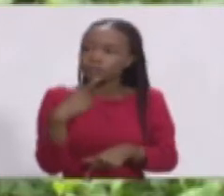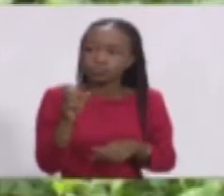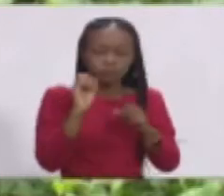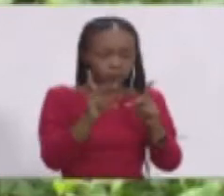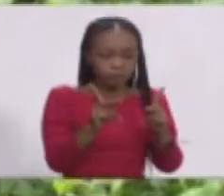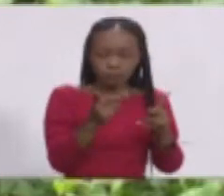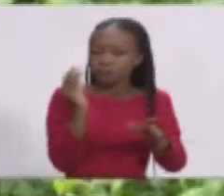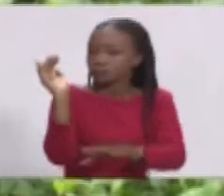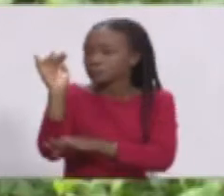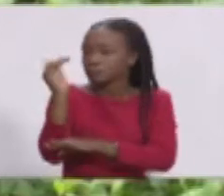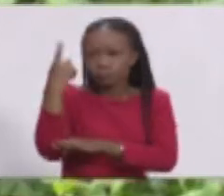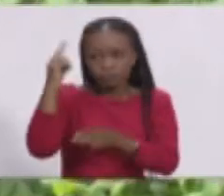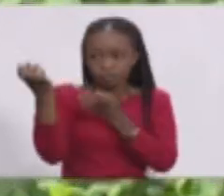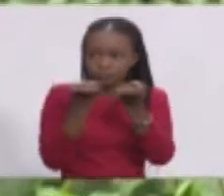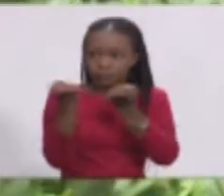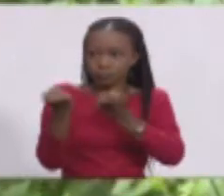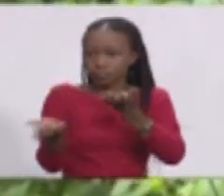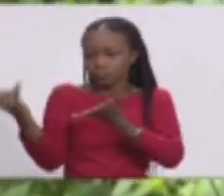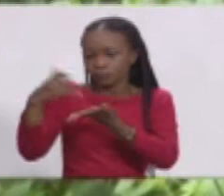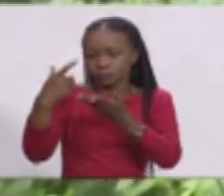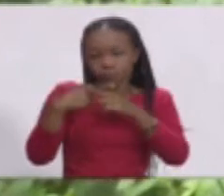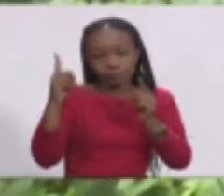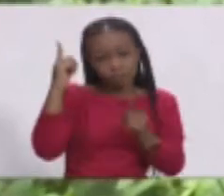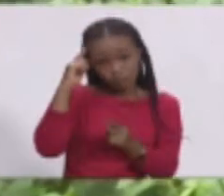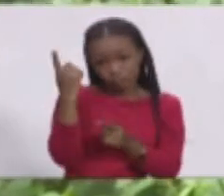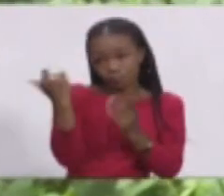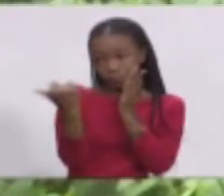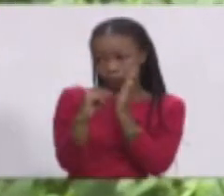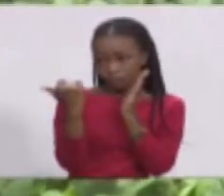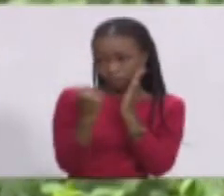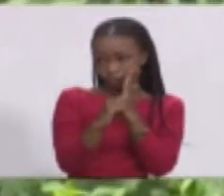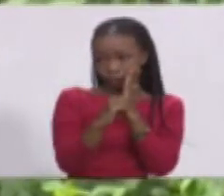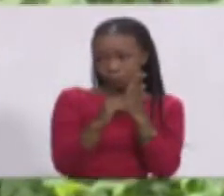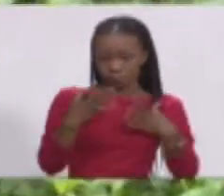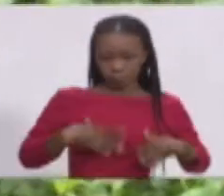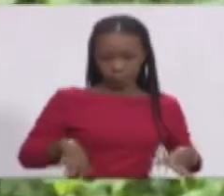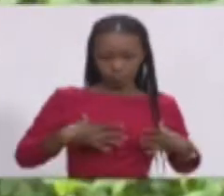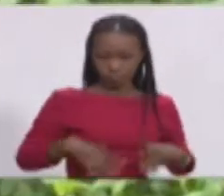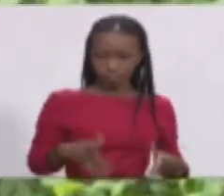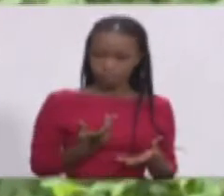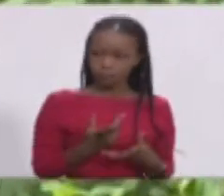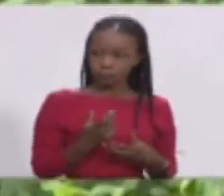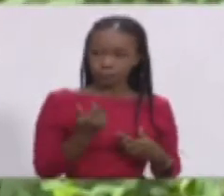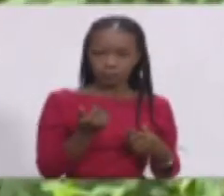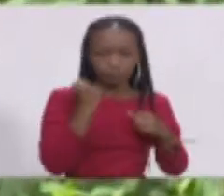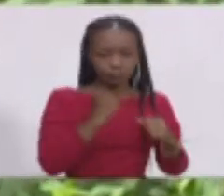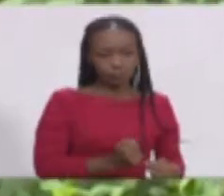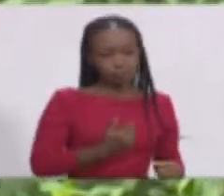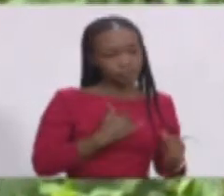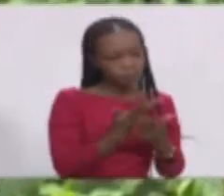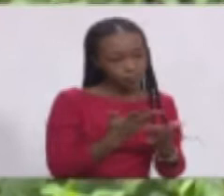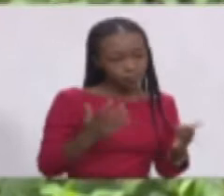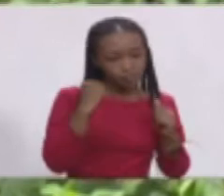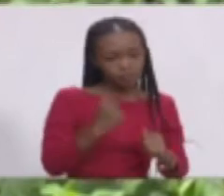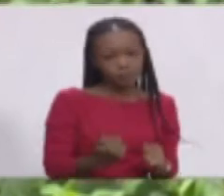to propose economic interventions, but I think the problem is the people who cannot earn a living, who cannot afford